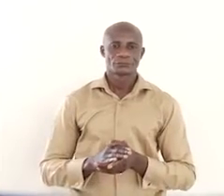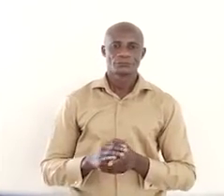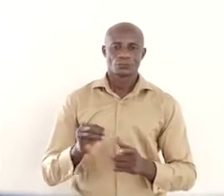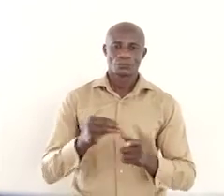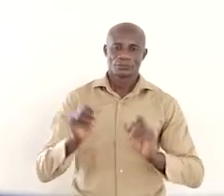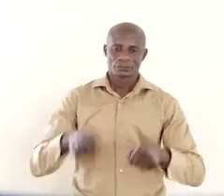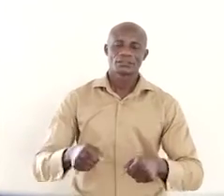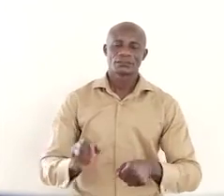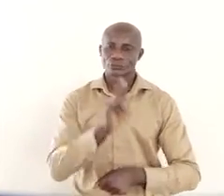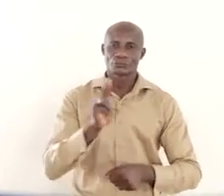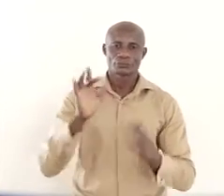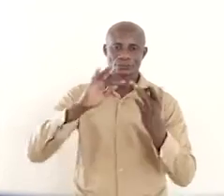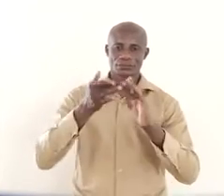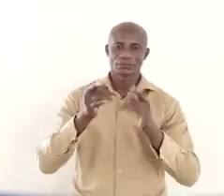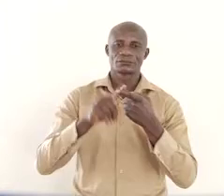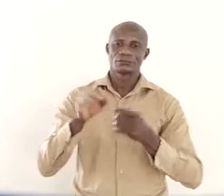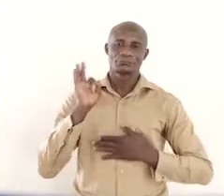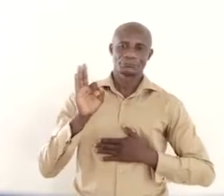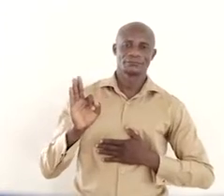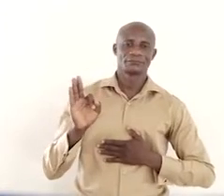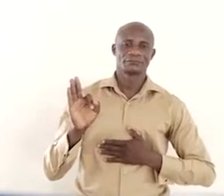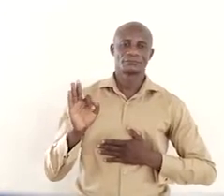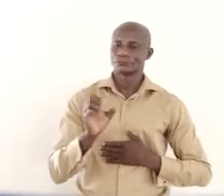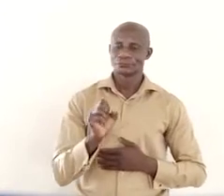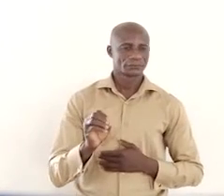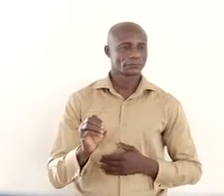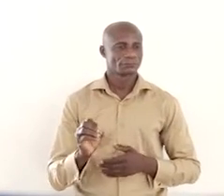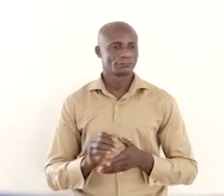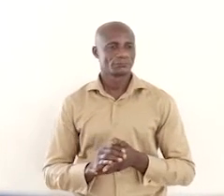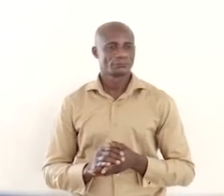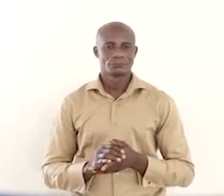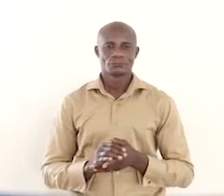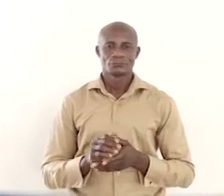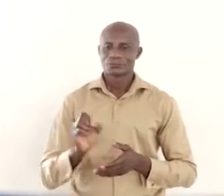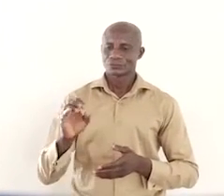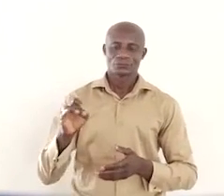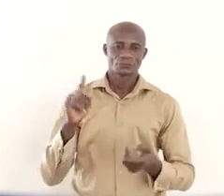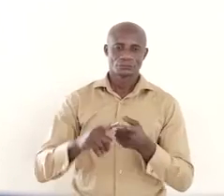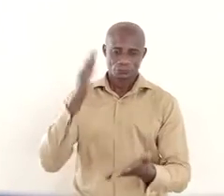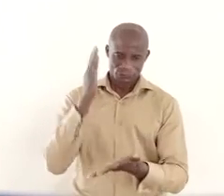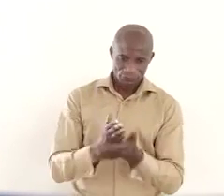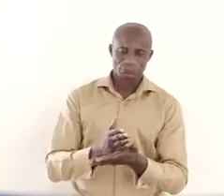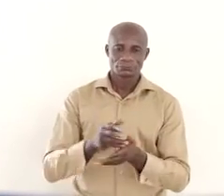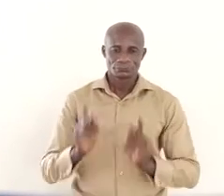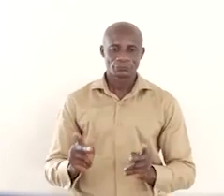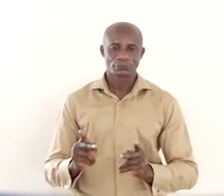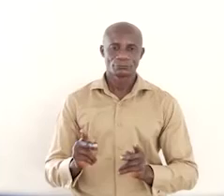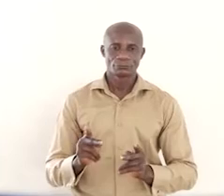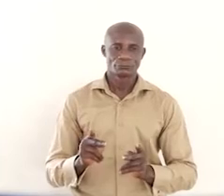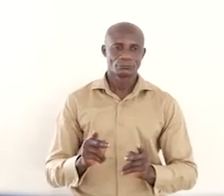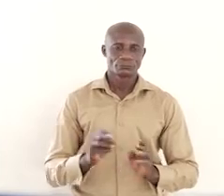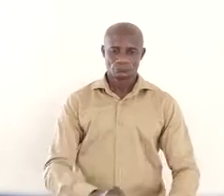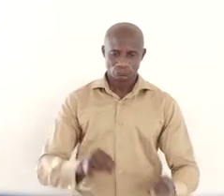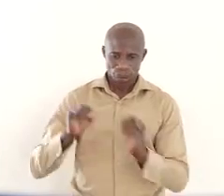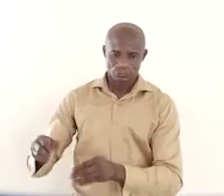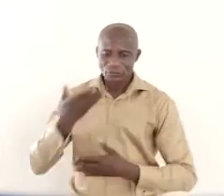and you can use the internet to be preaching about God. Okay, so to stop people posting bad things on